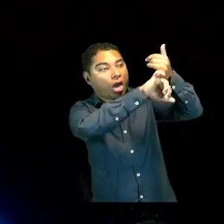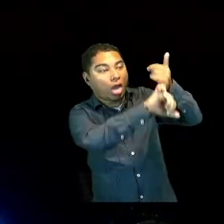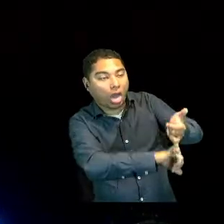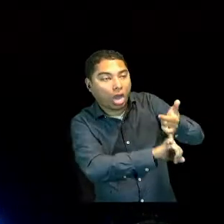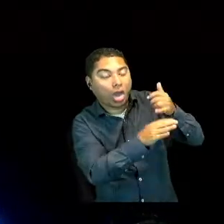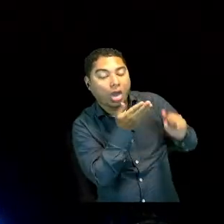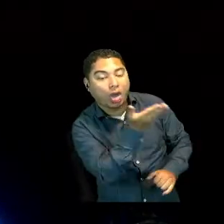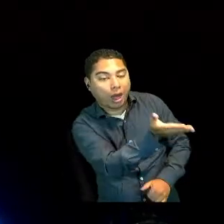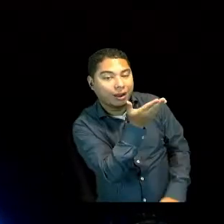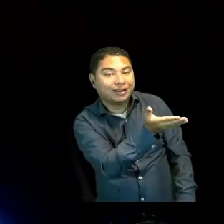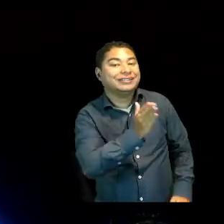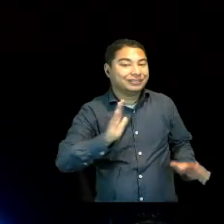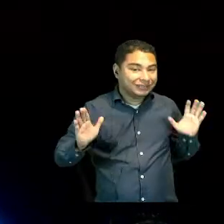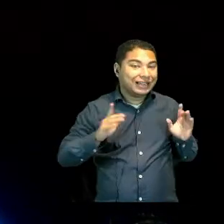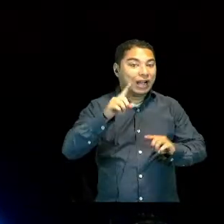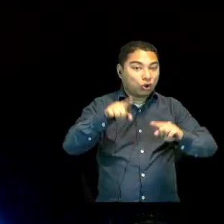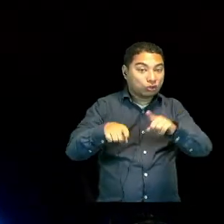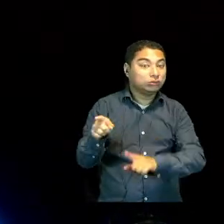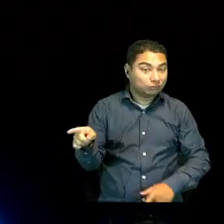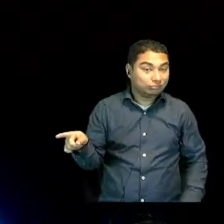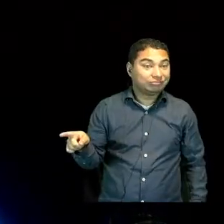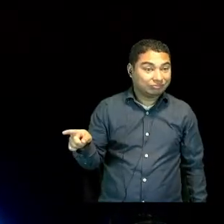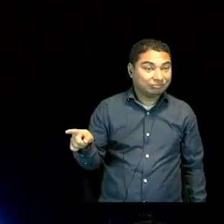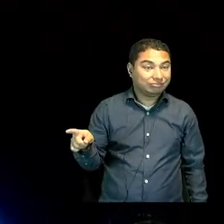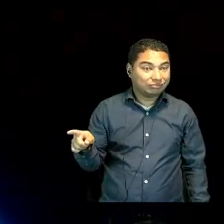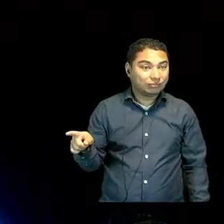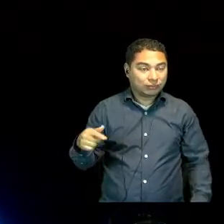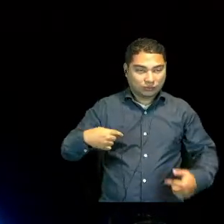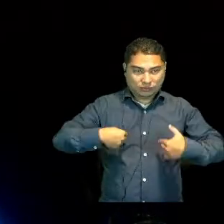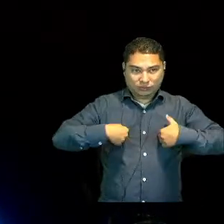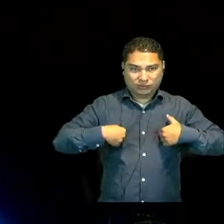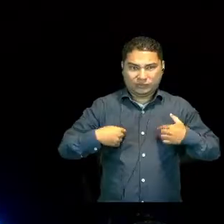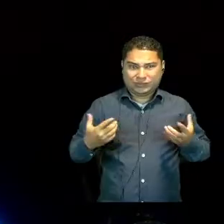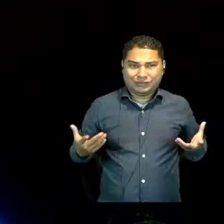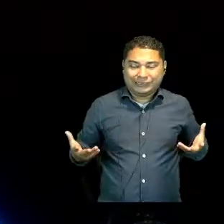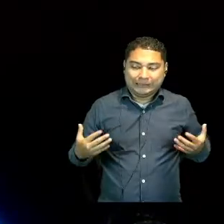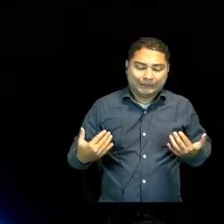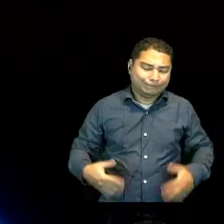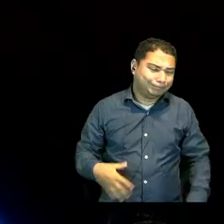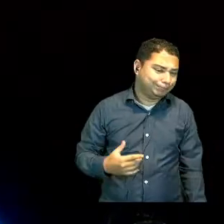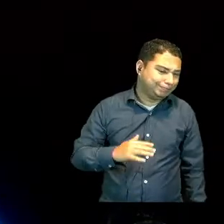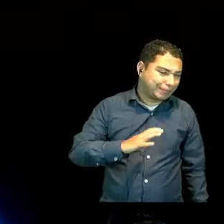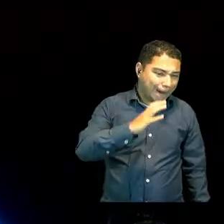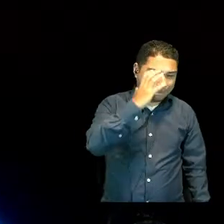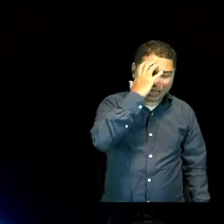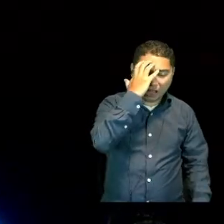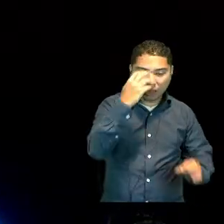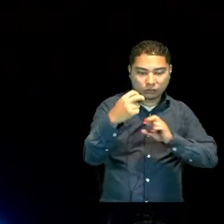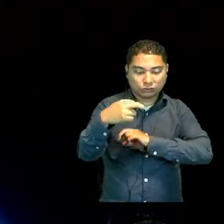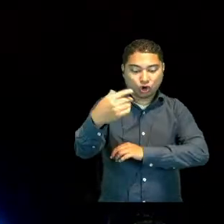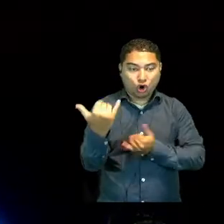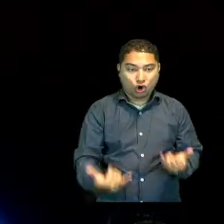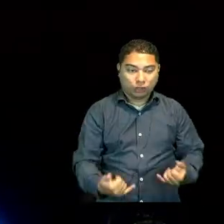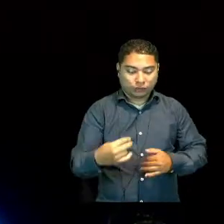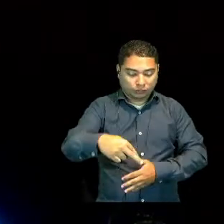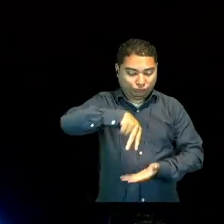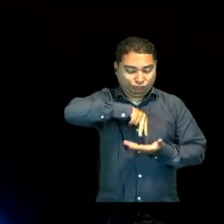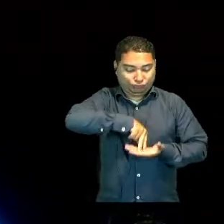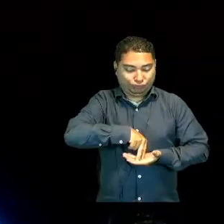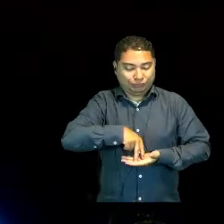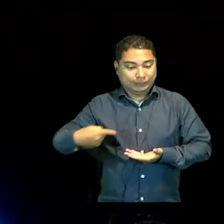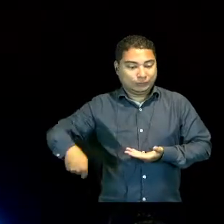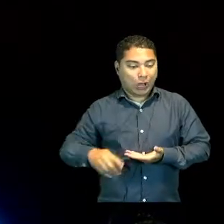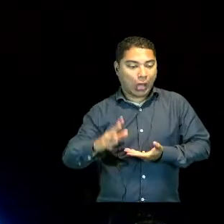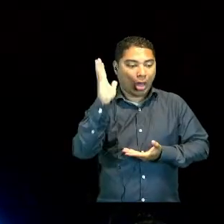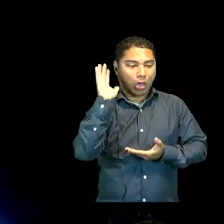I'm somewhat embarrassed to face you today because we should have done the work